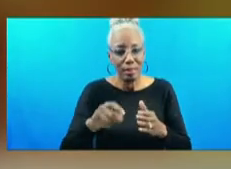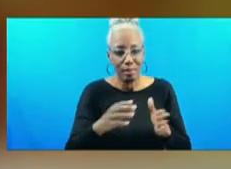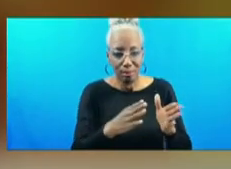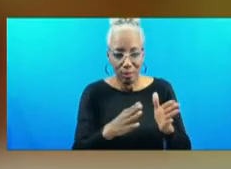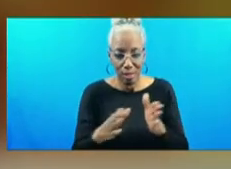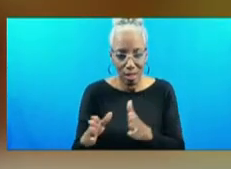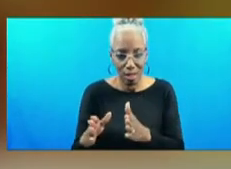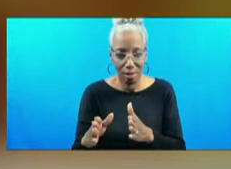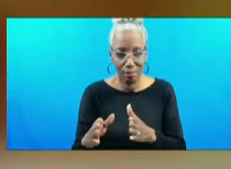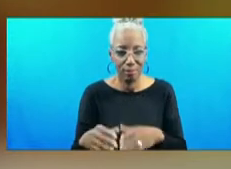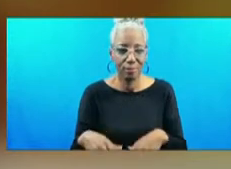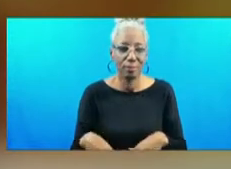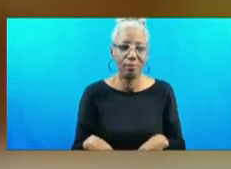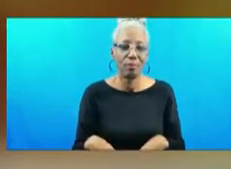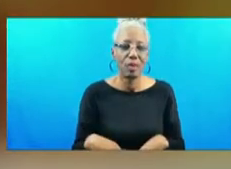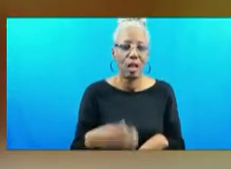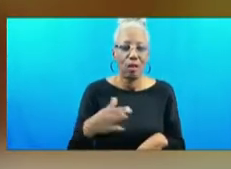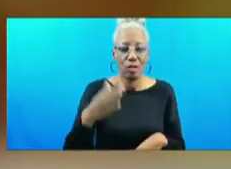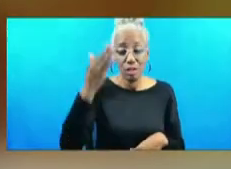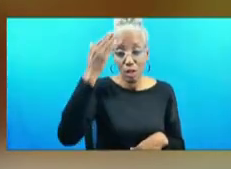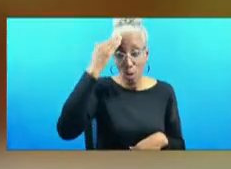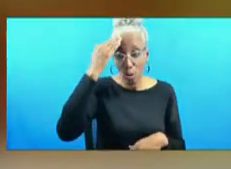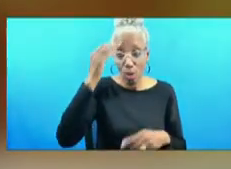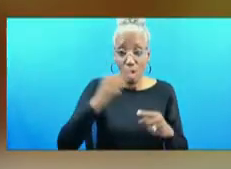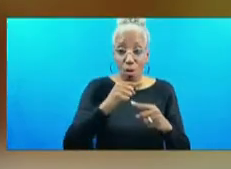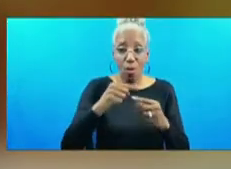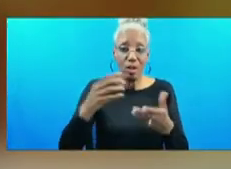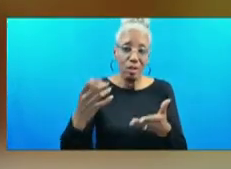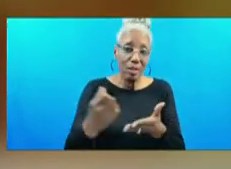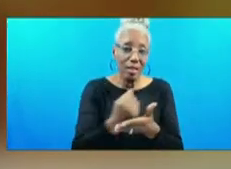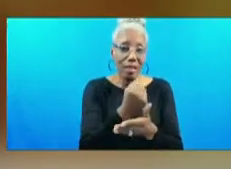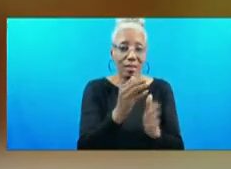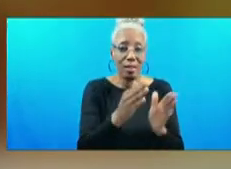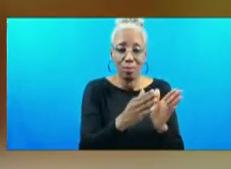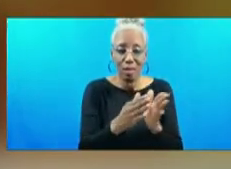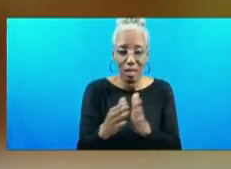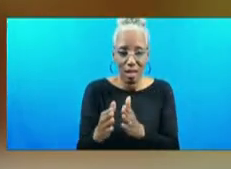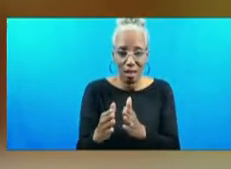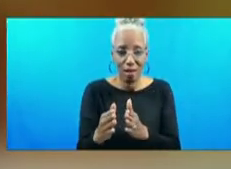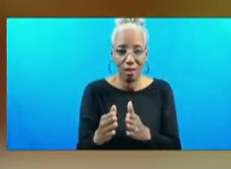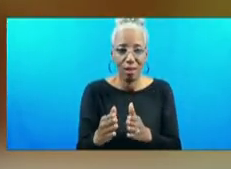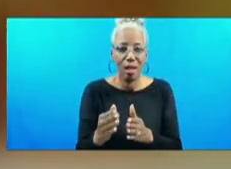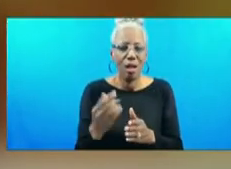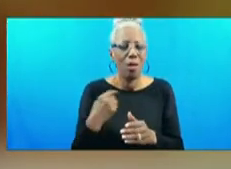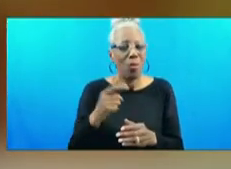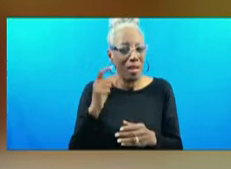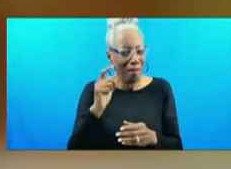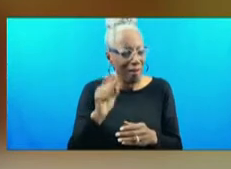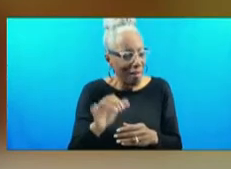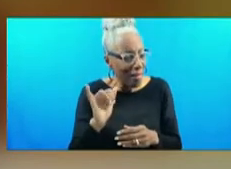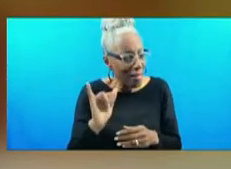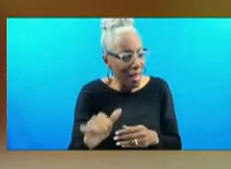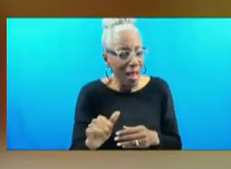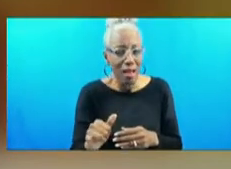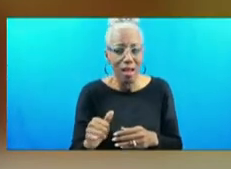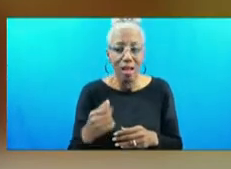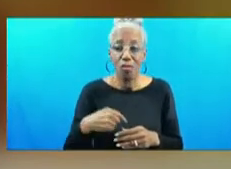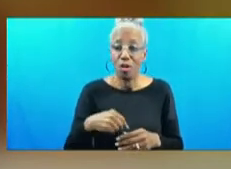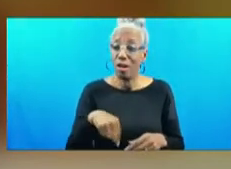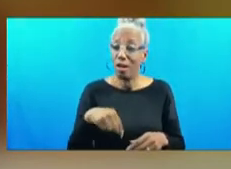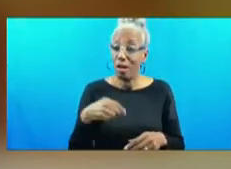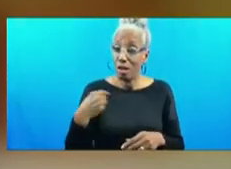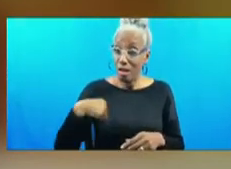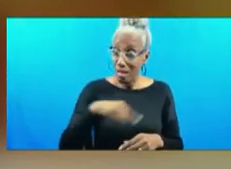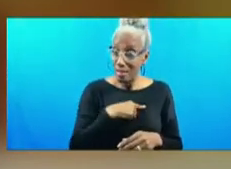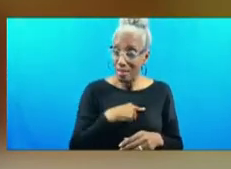can get it and know you're working in best practices, we need it, because for us it's like a roadmap as to how you